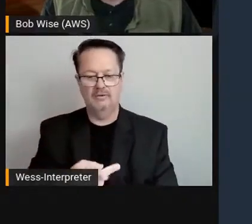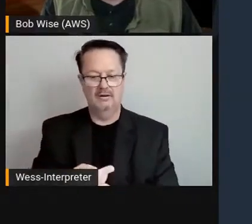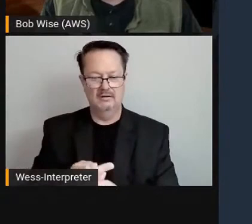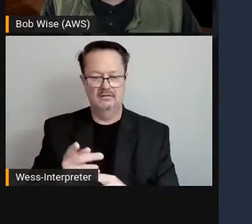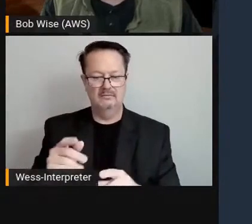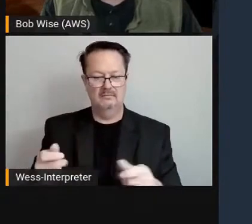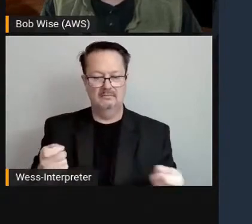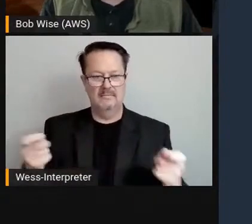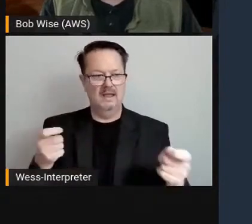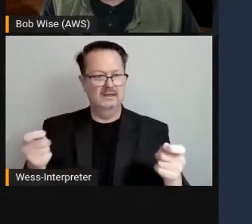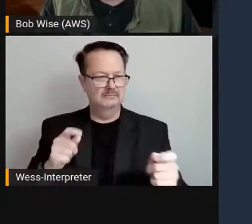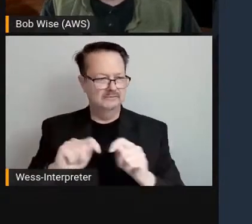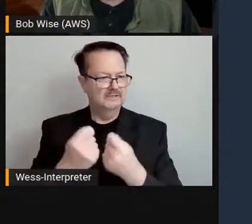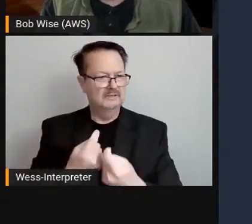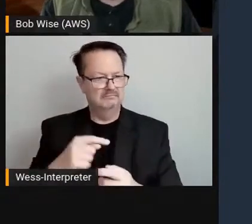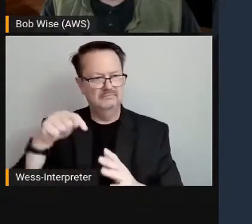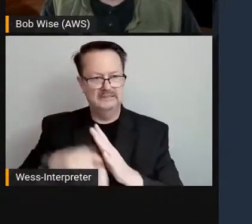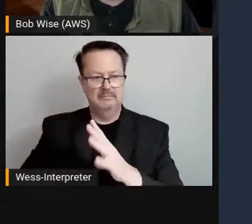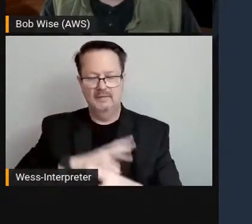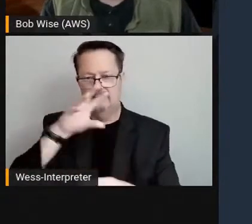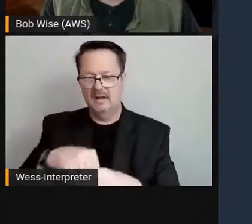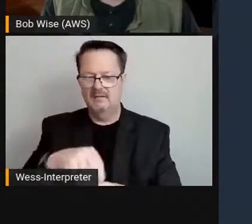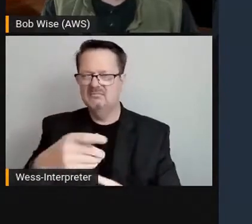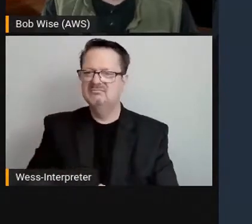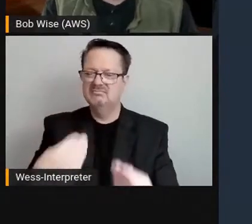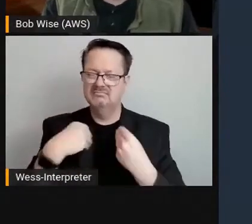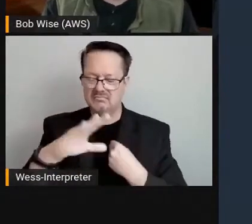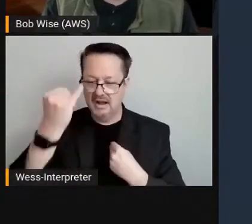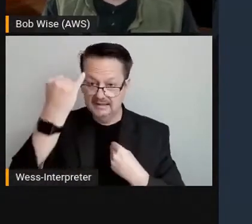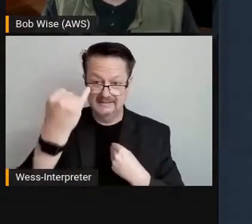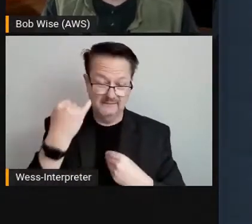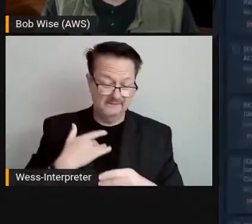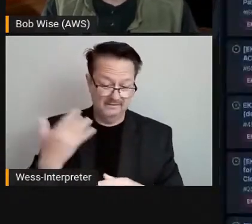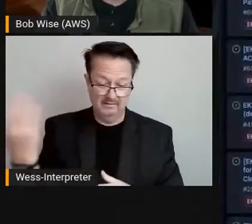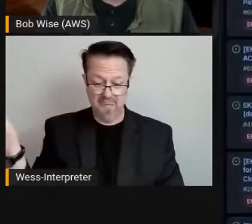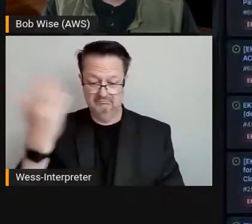this. Submit your own ideas if you think there's something missing.